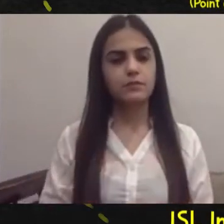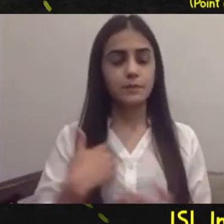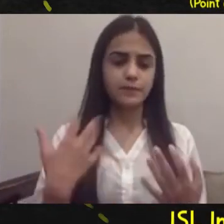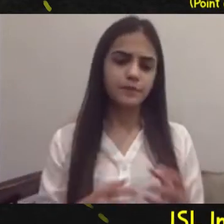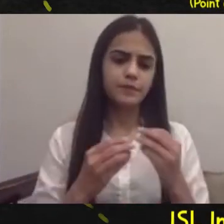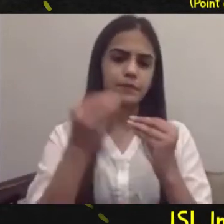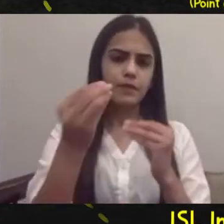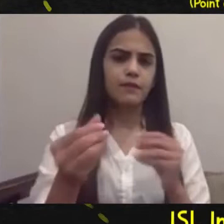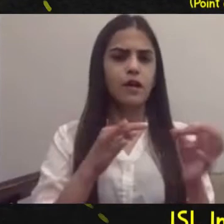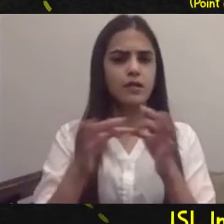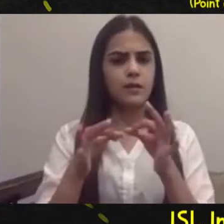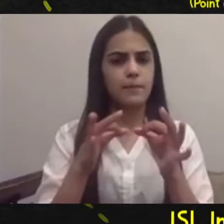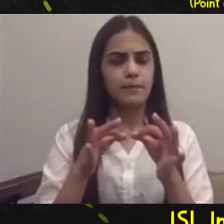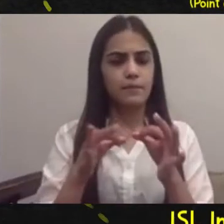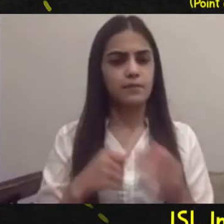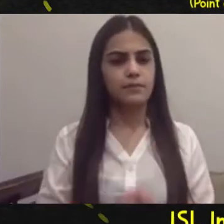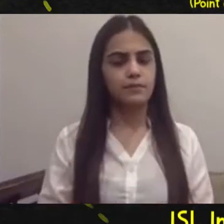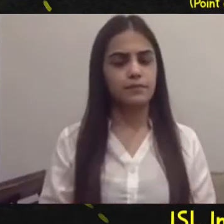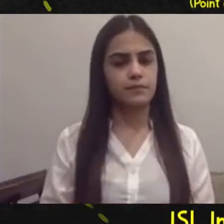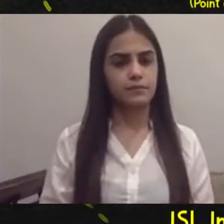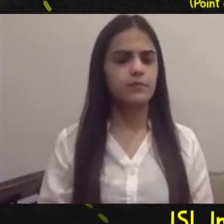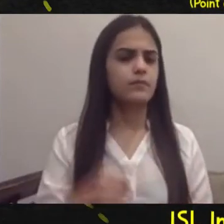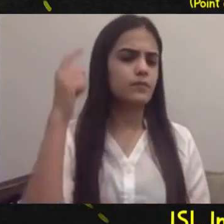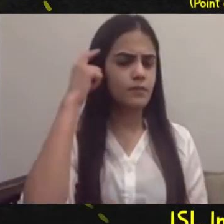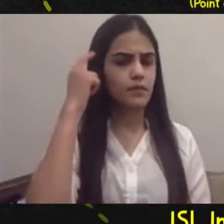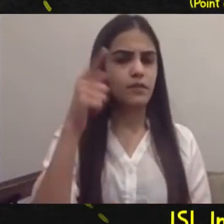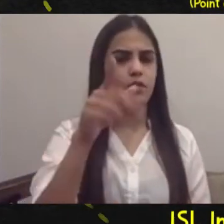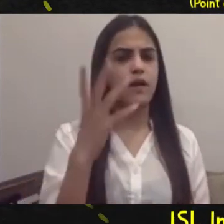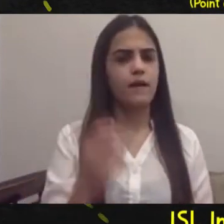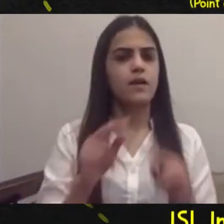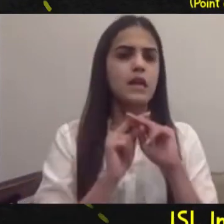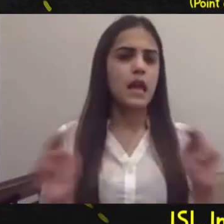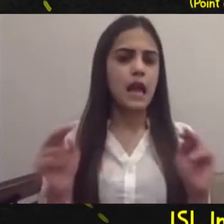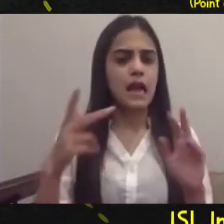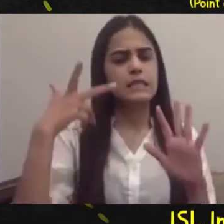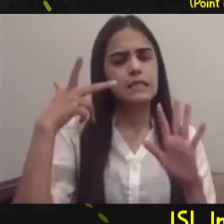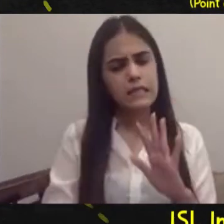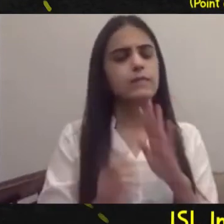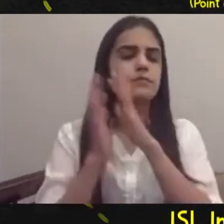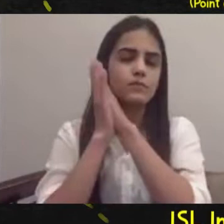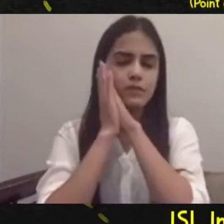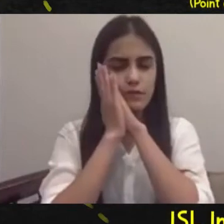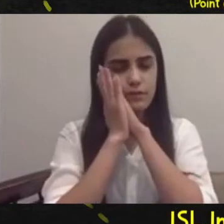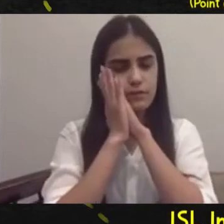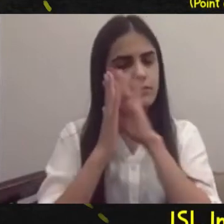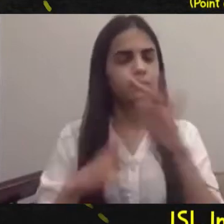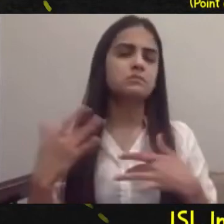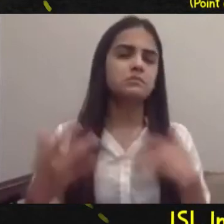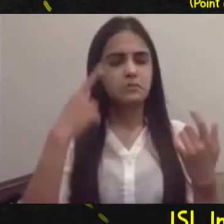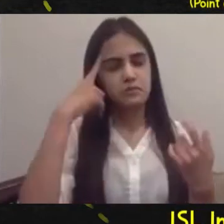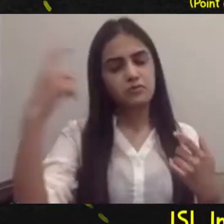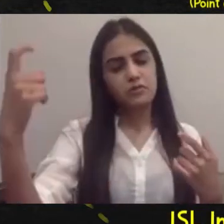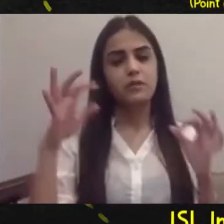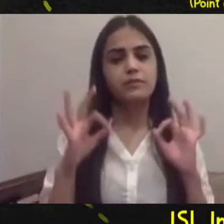example of sleep. Imagine you had a night of deep sleep with pleasurable dreams,